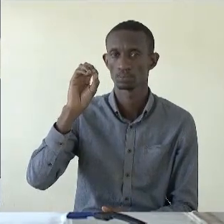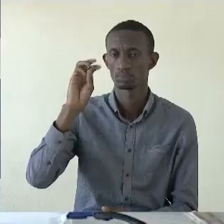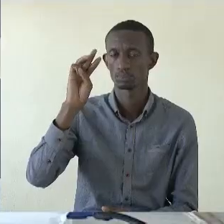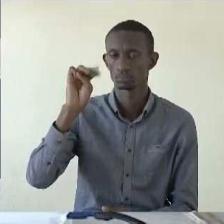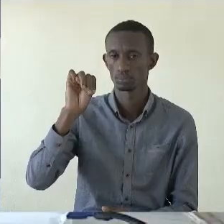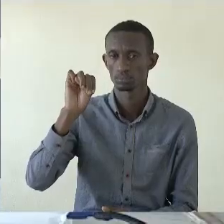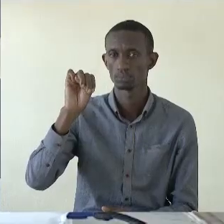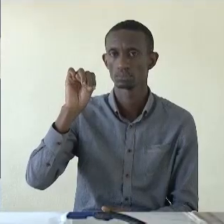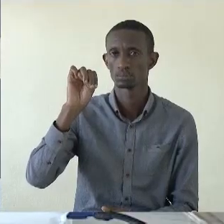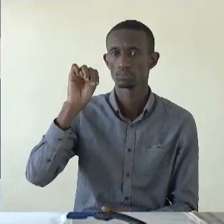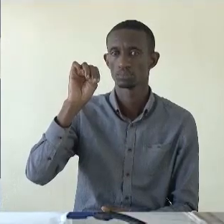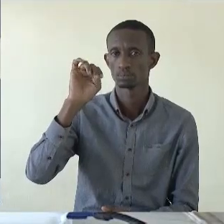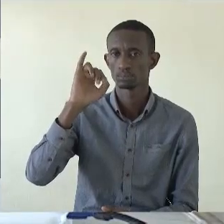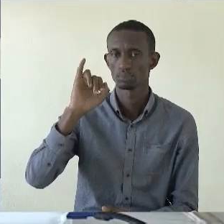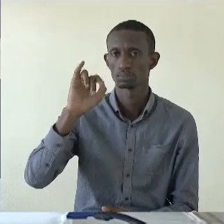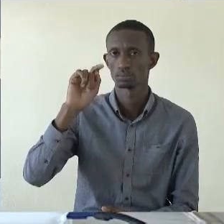benzene.